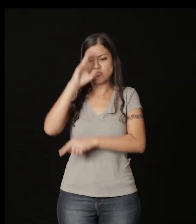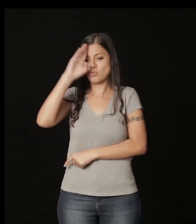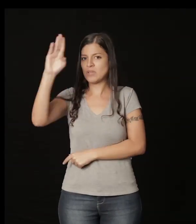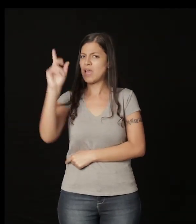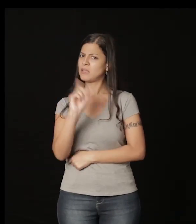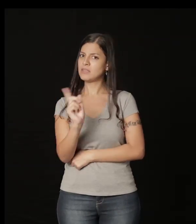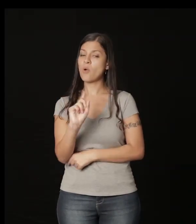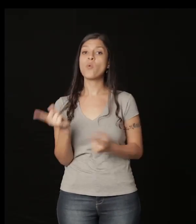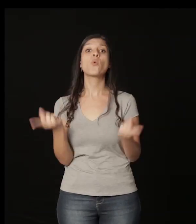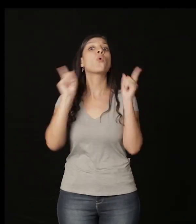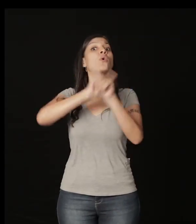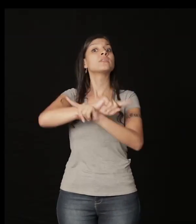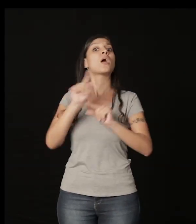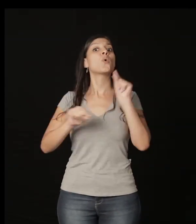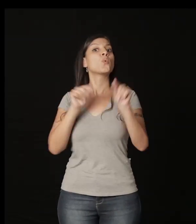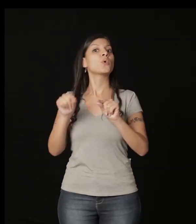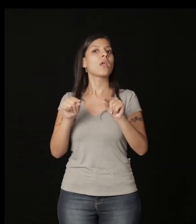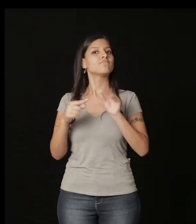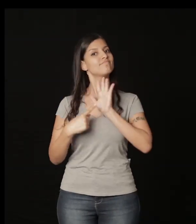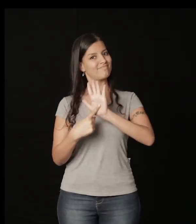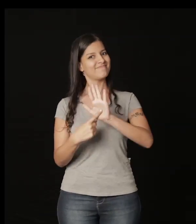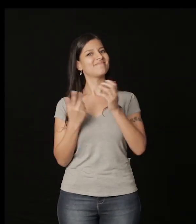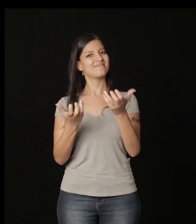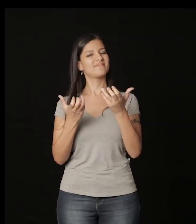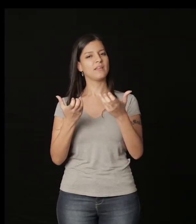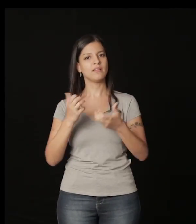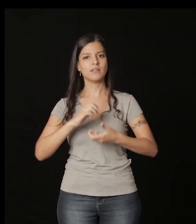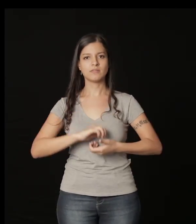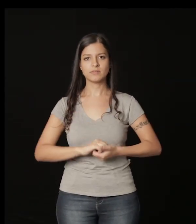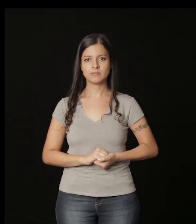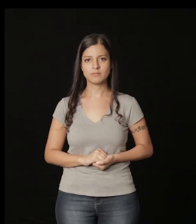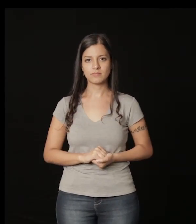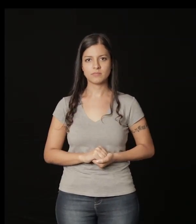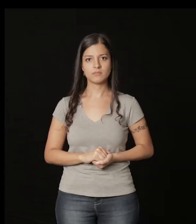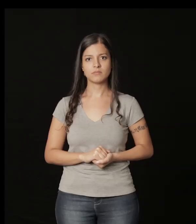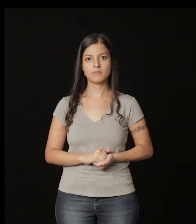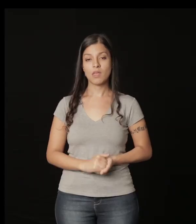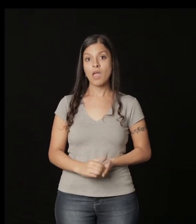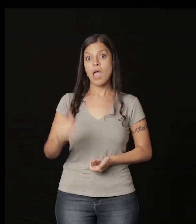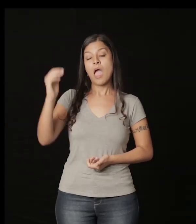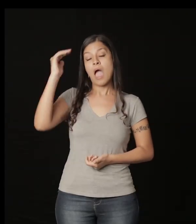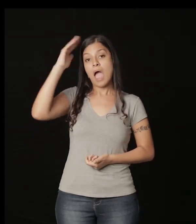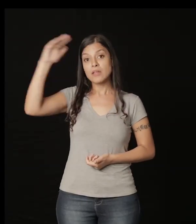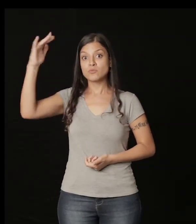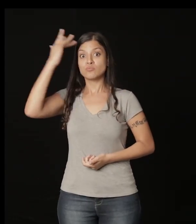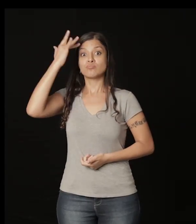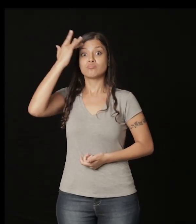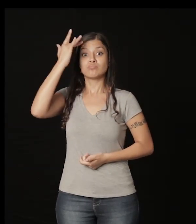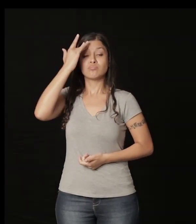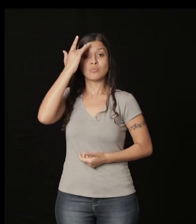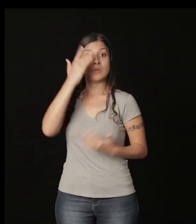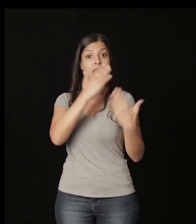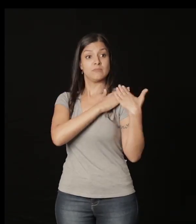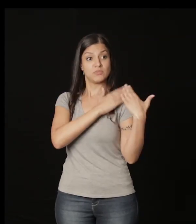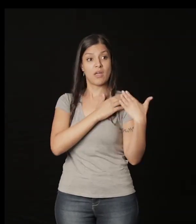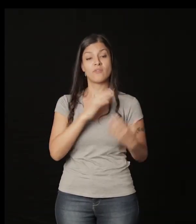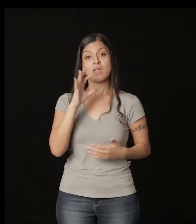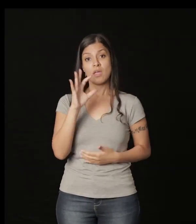place the inverse of being a soldier, the inverse of being a responsible adult. And